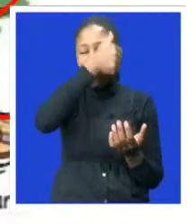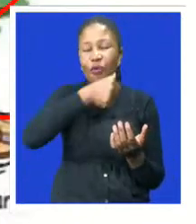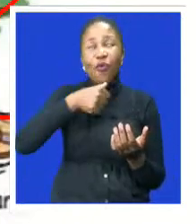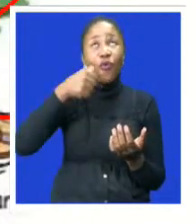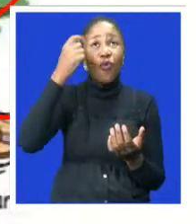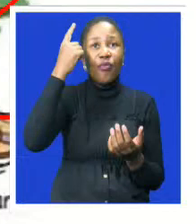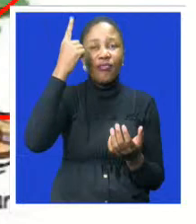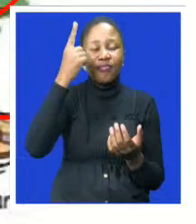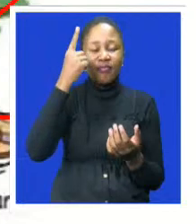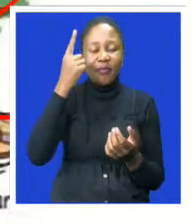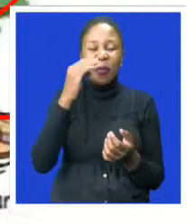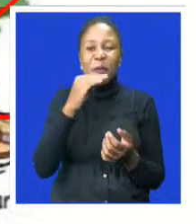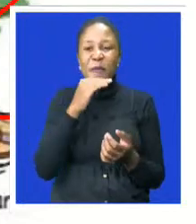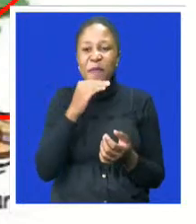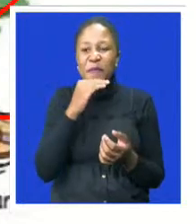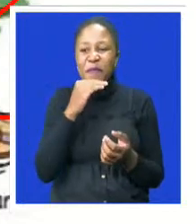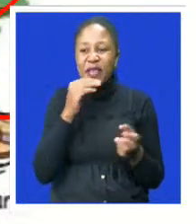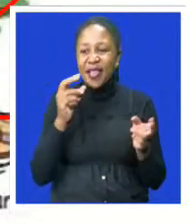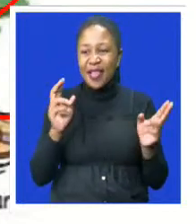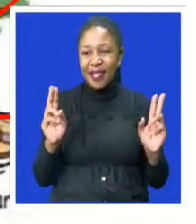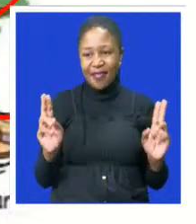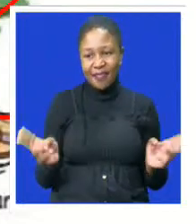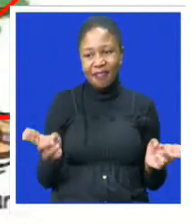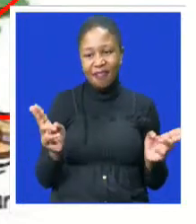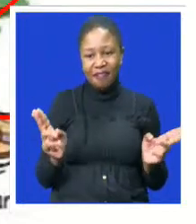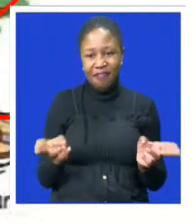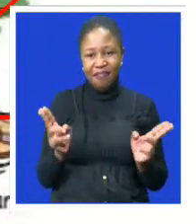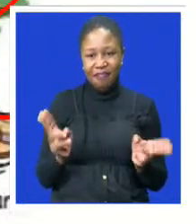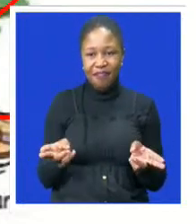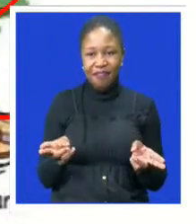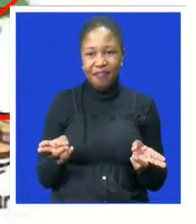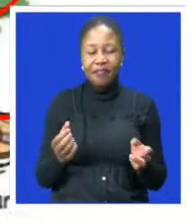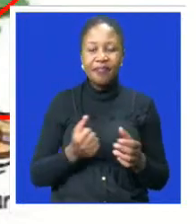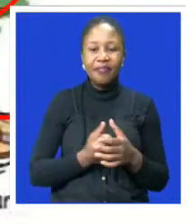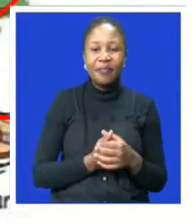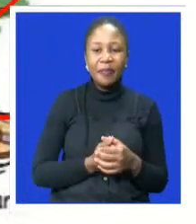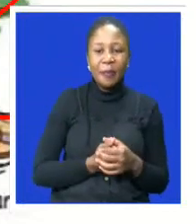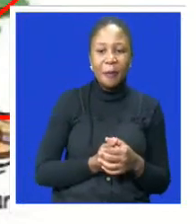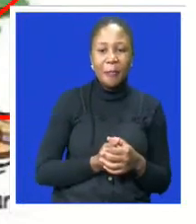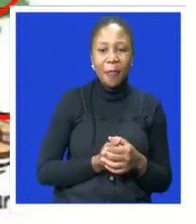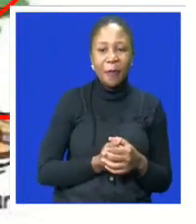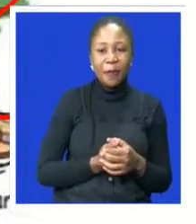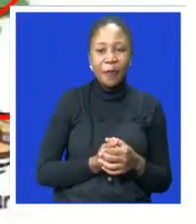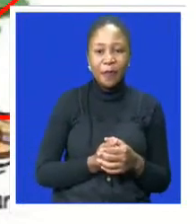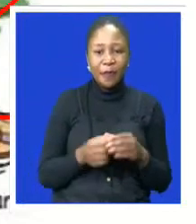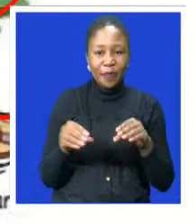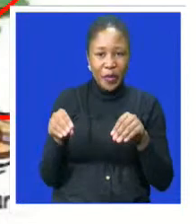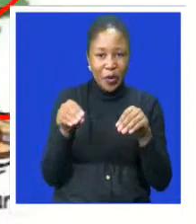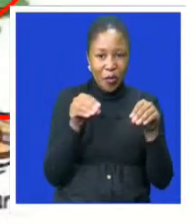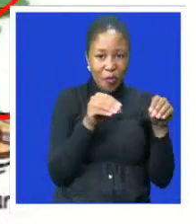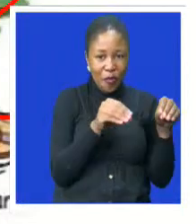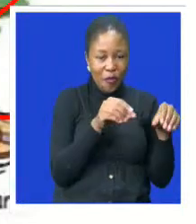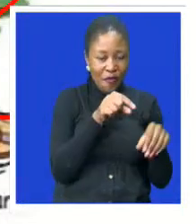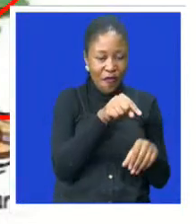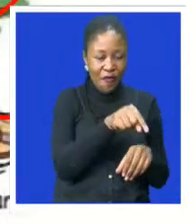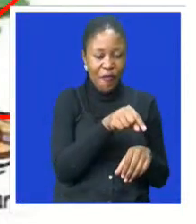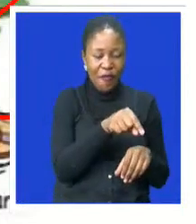natural. It is something that was made by God. And this side, we have a flower